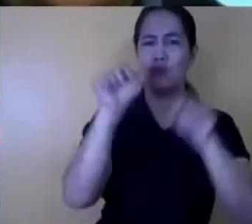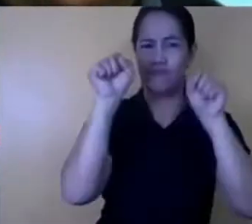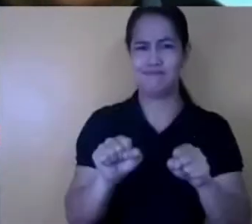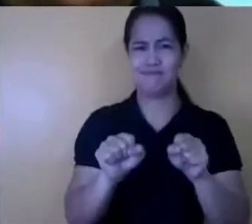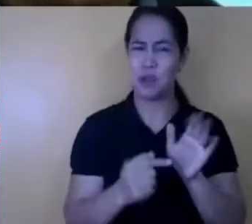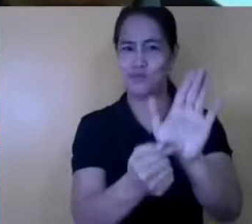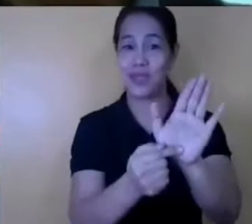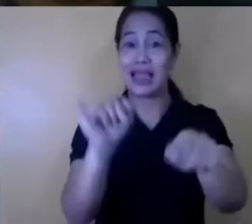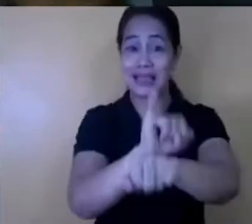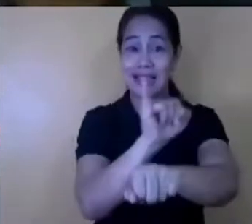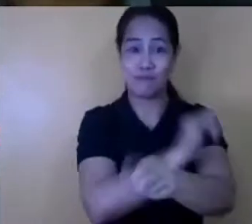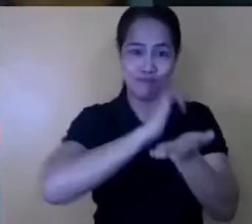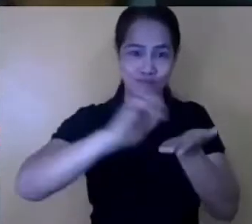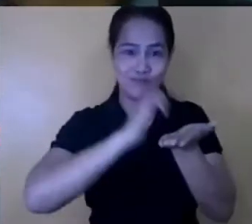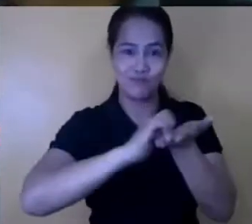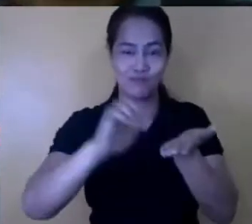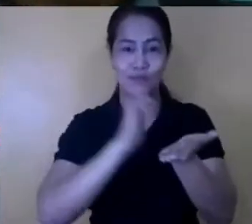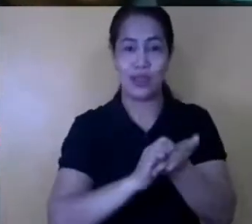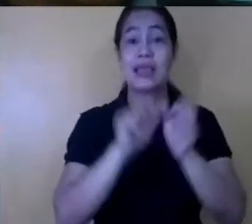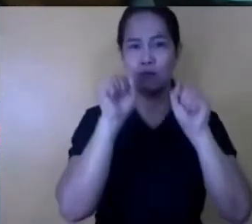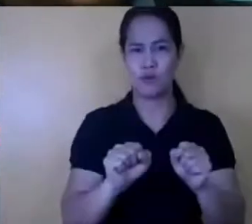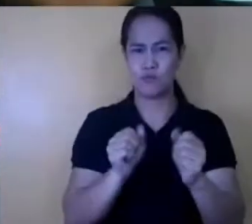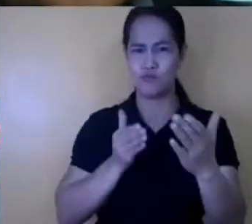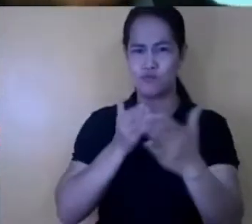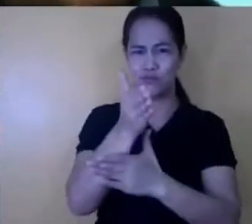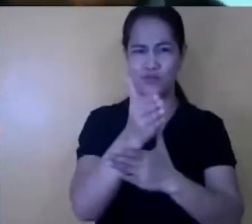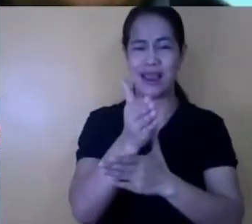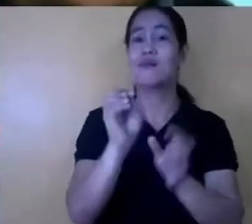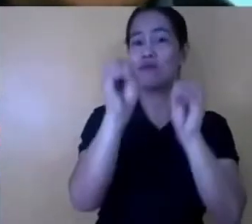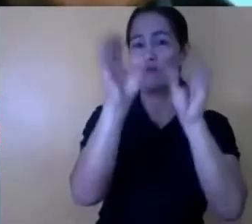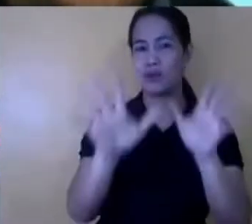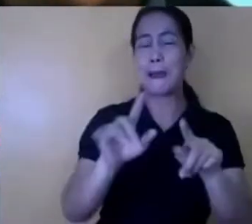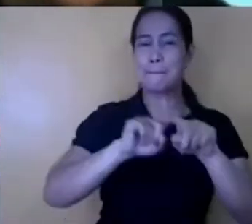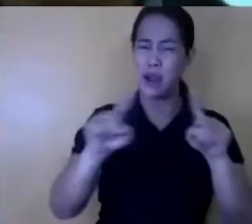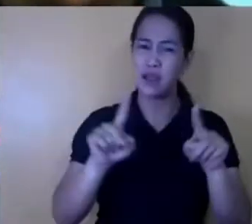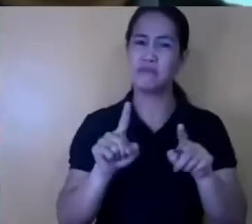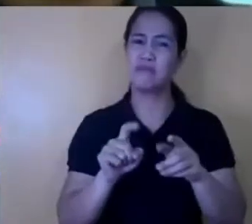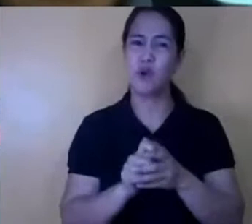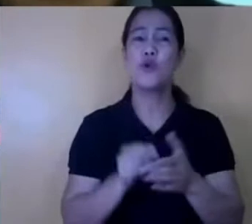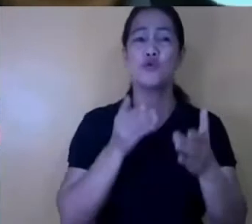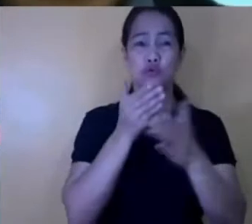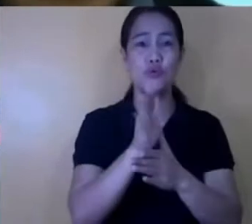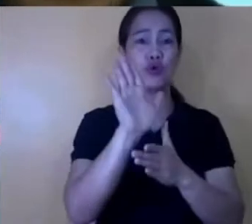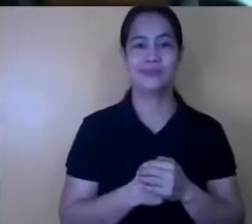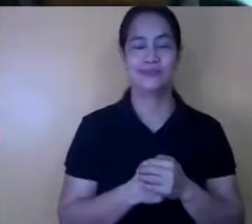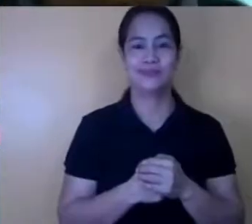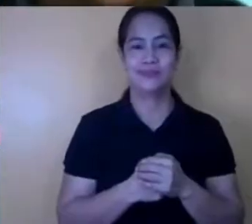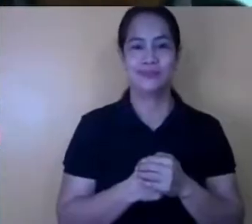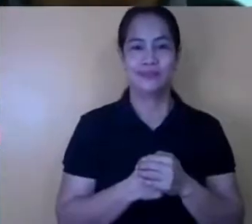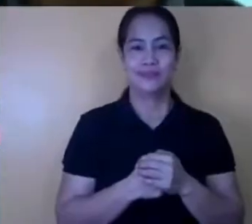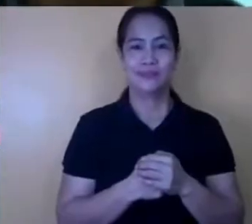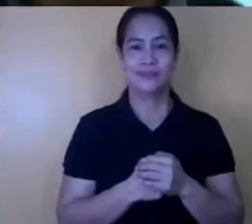improved practice. It may not be through your teaching, but at least through your teaching material.